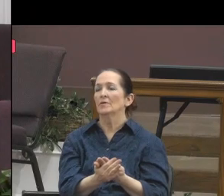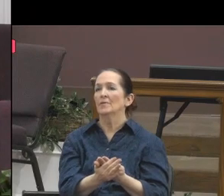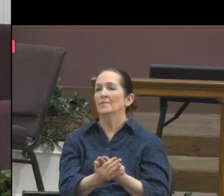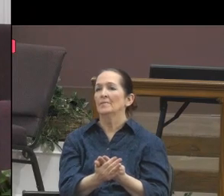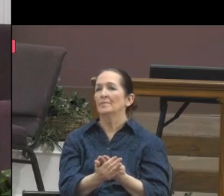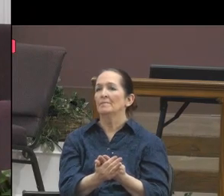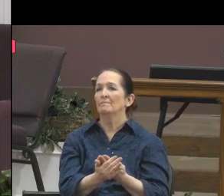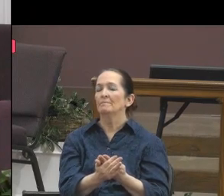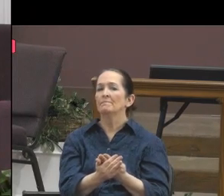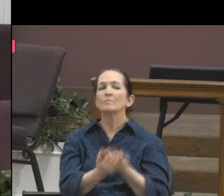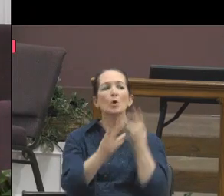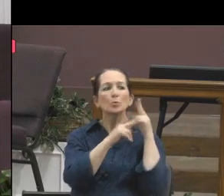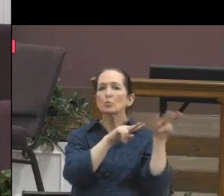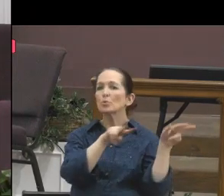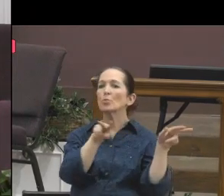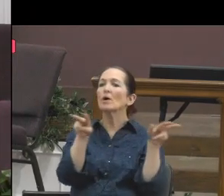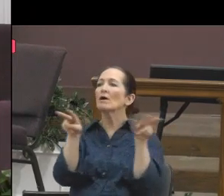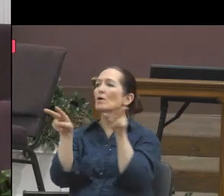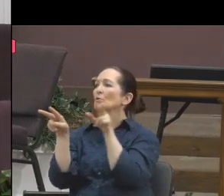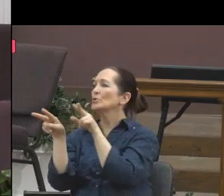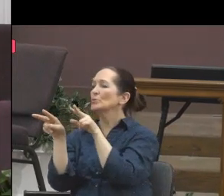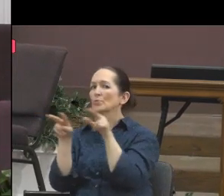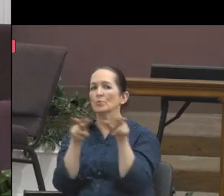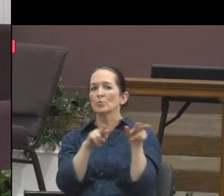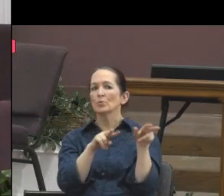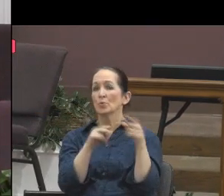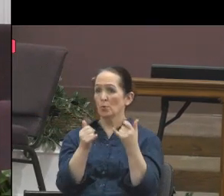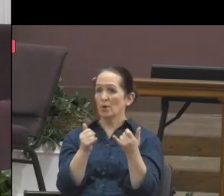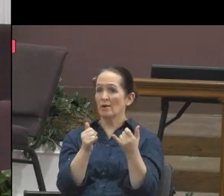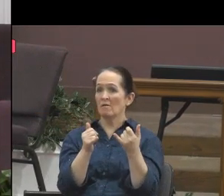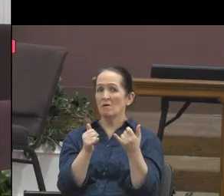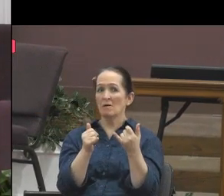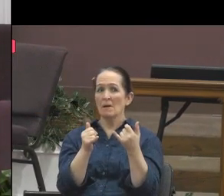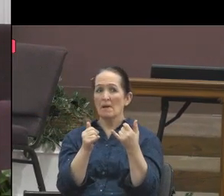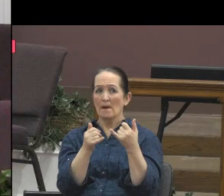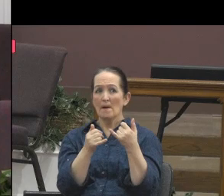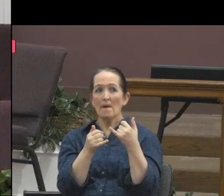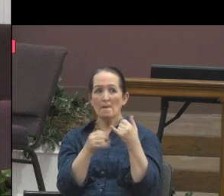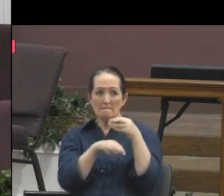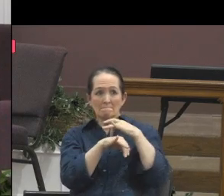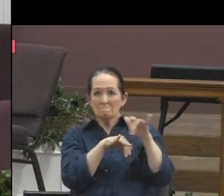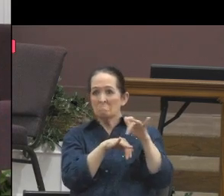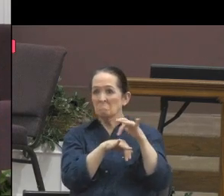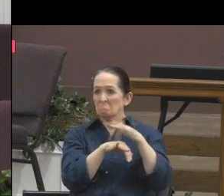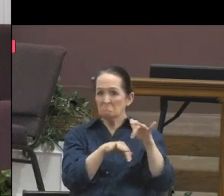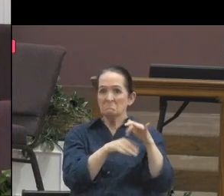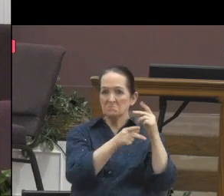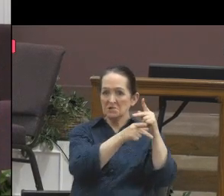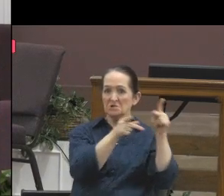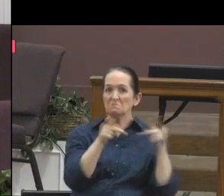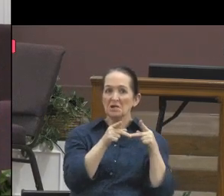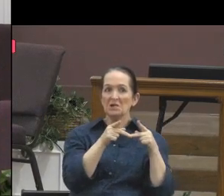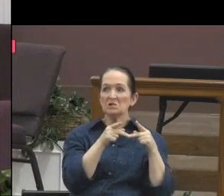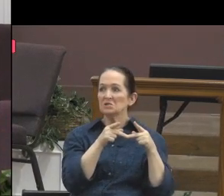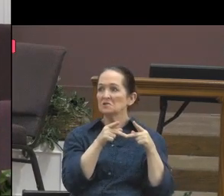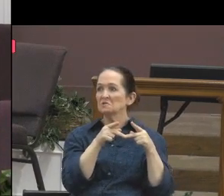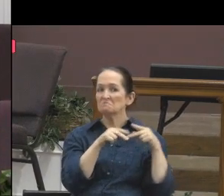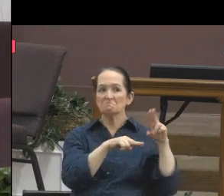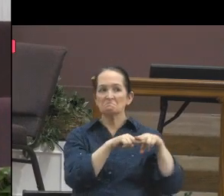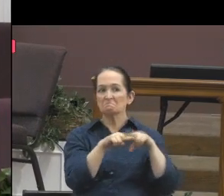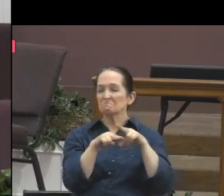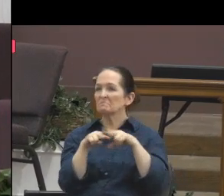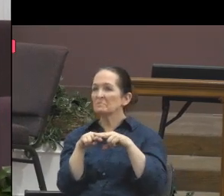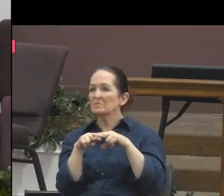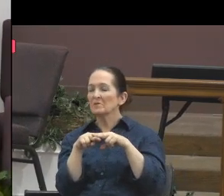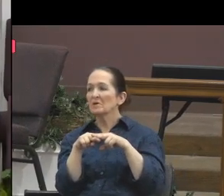I want you to look around you right now. There's some space, some empty space.